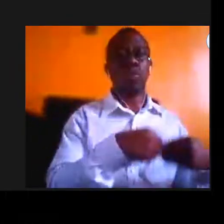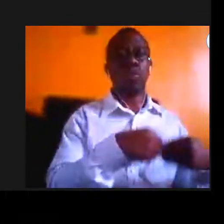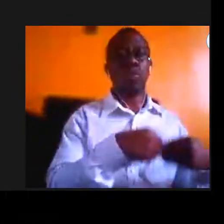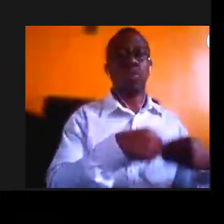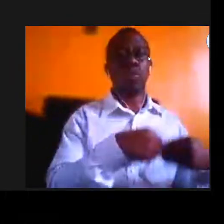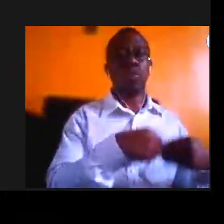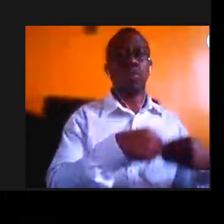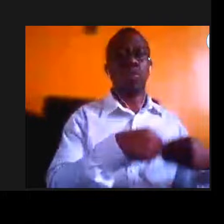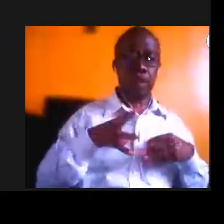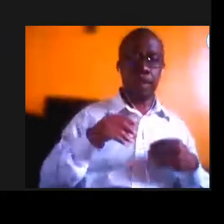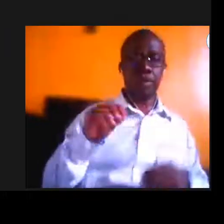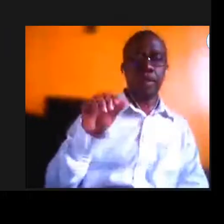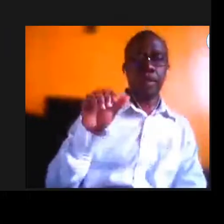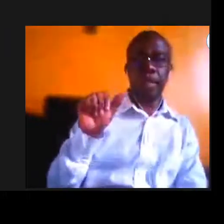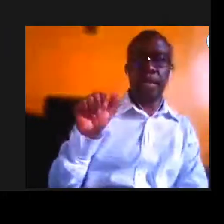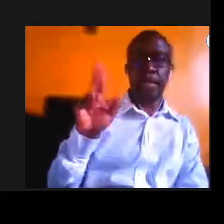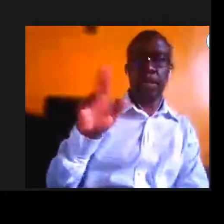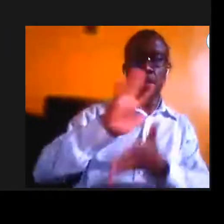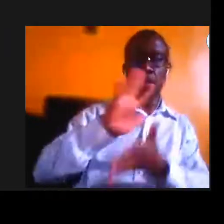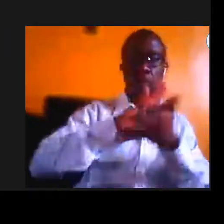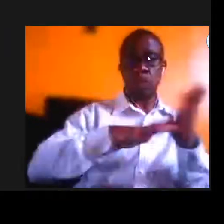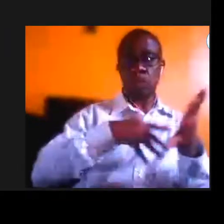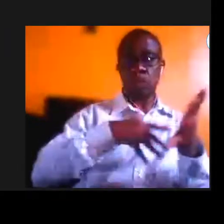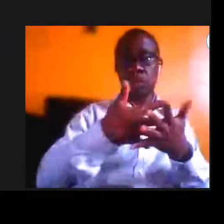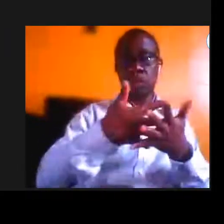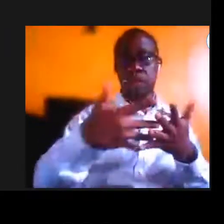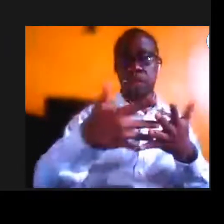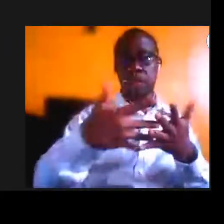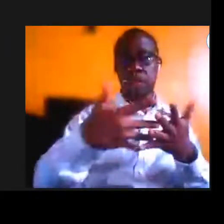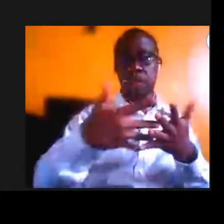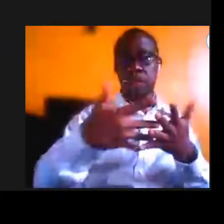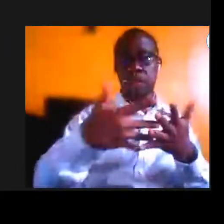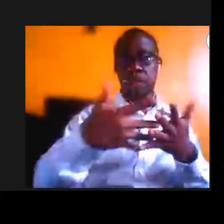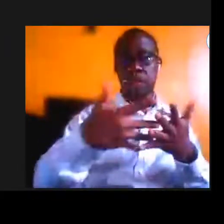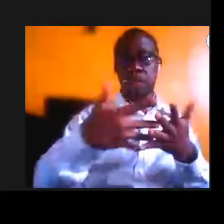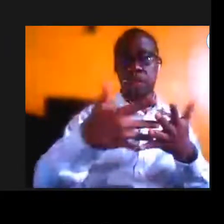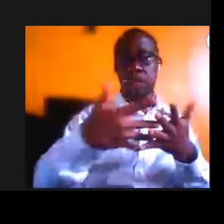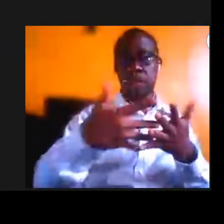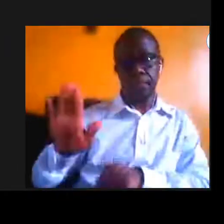African Charter and African Committee mechanism.